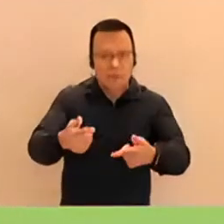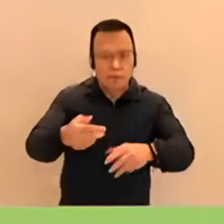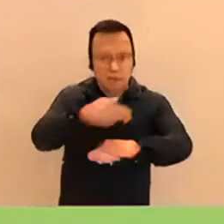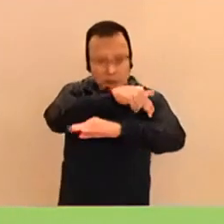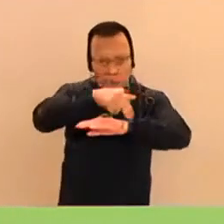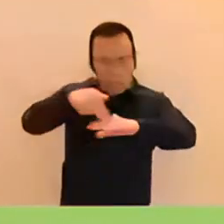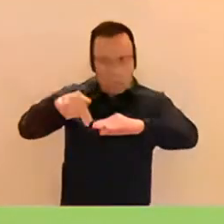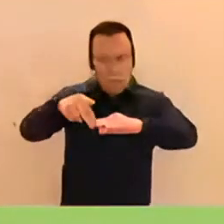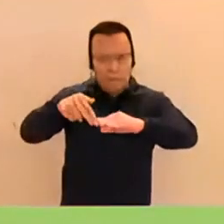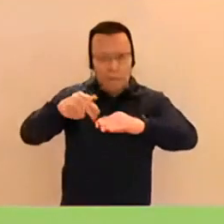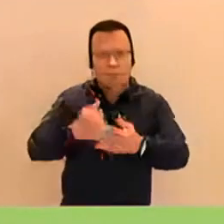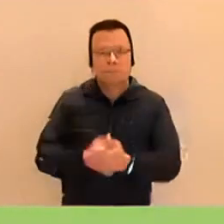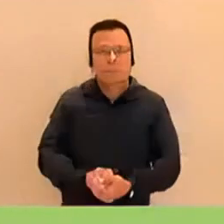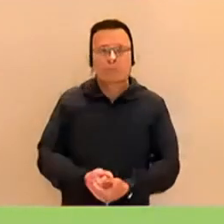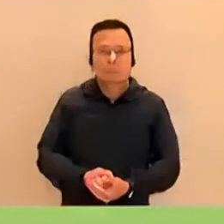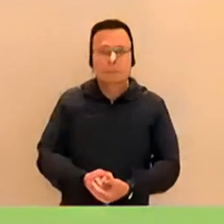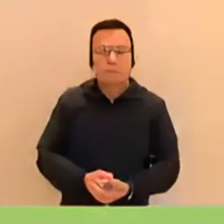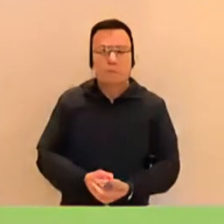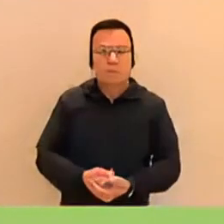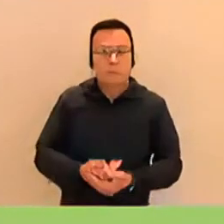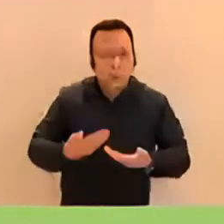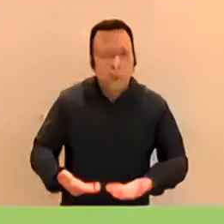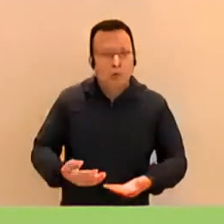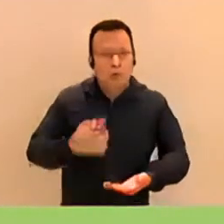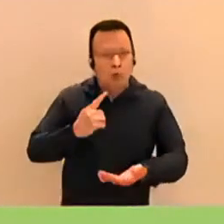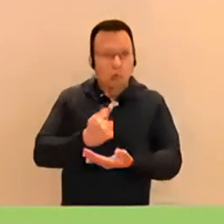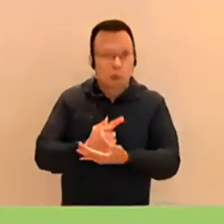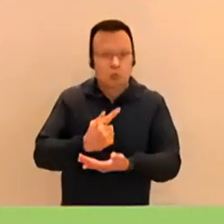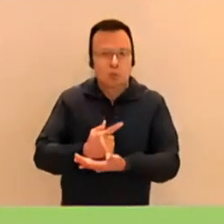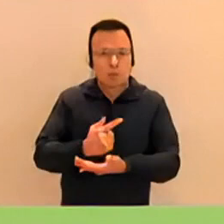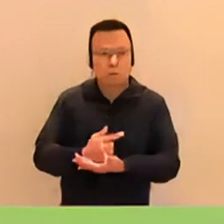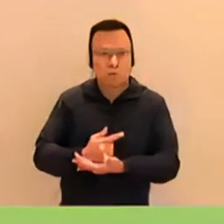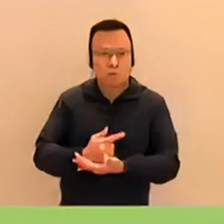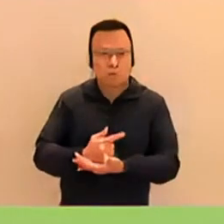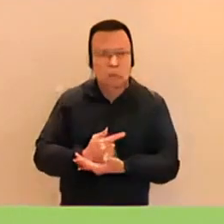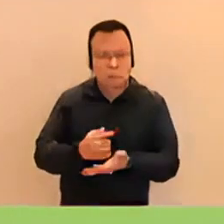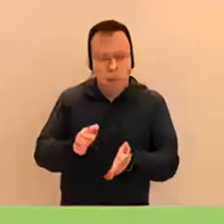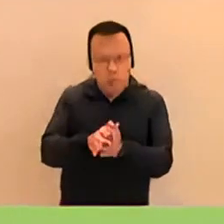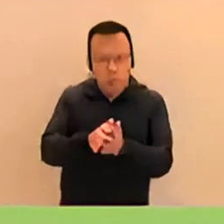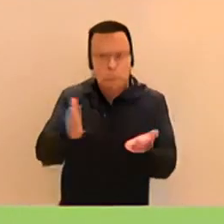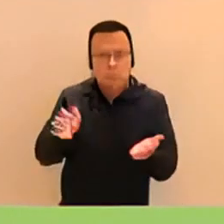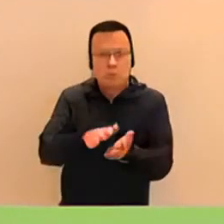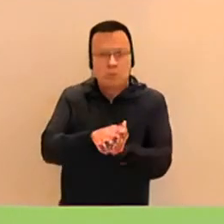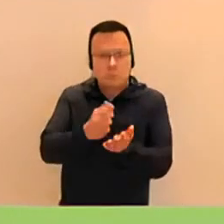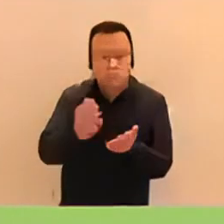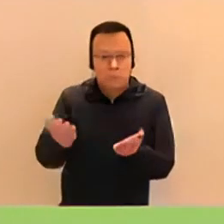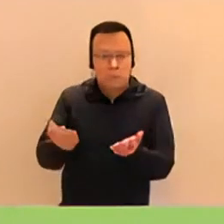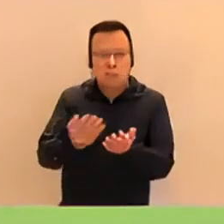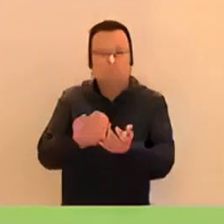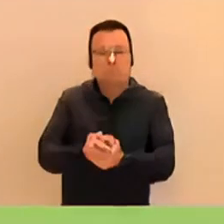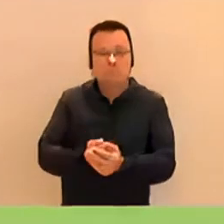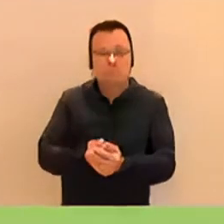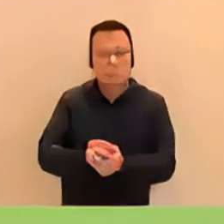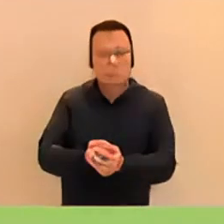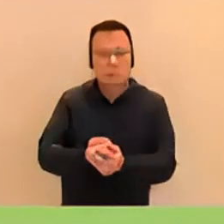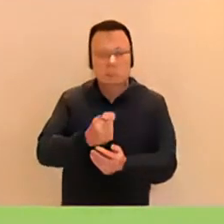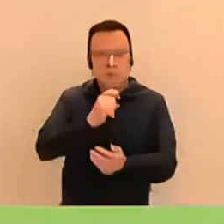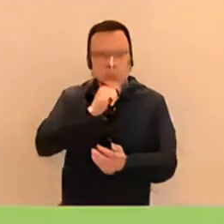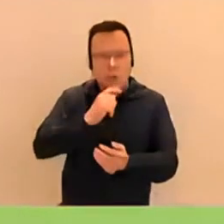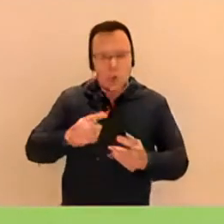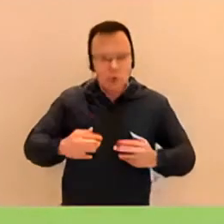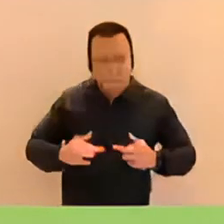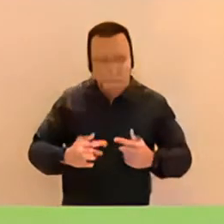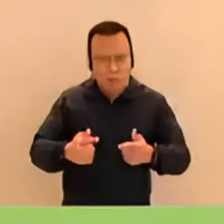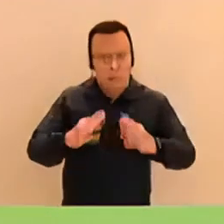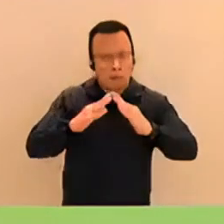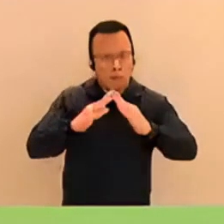Now, a very important document promulgated by the Development Bureau and the Planning Department in